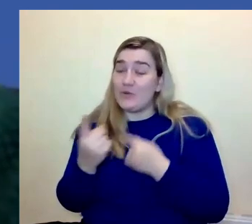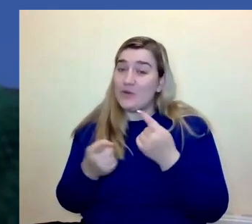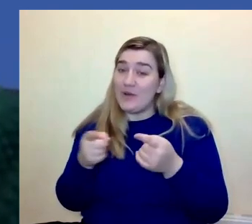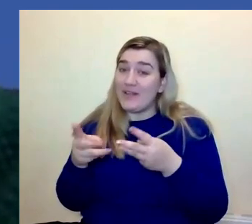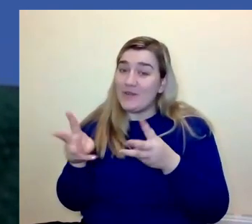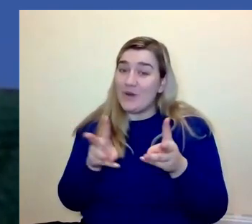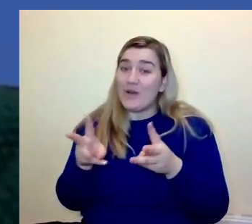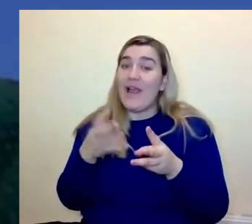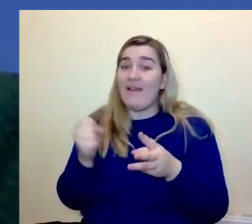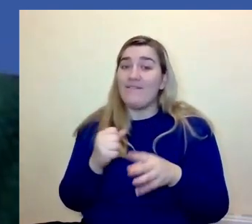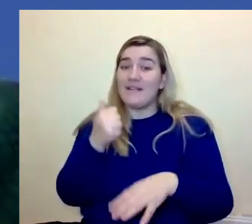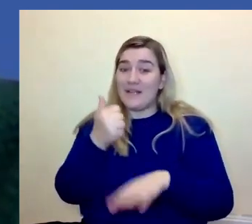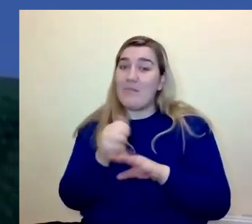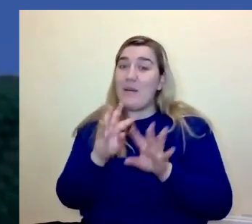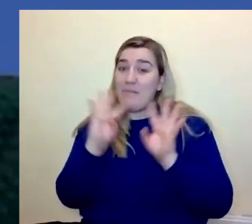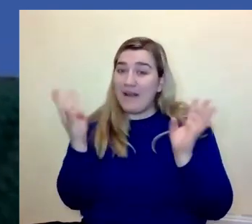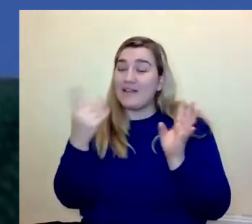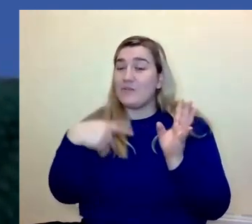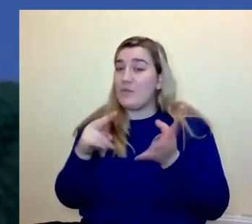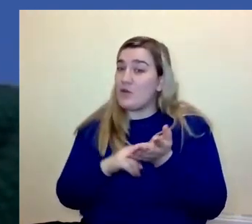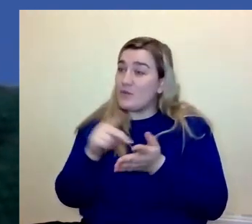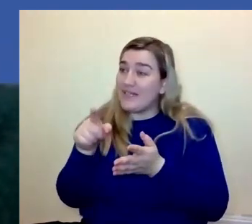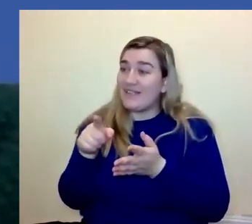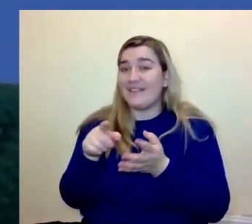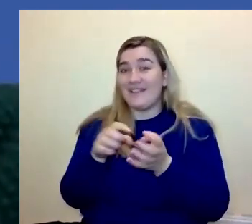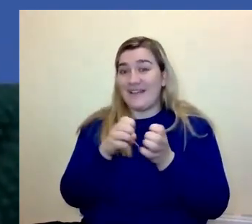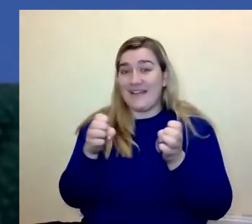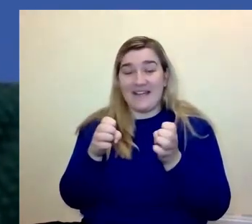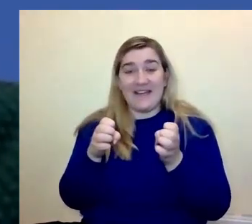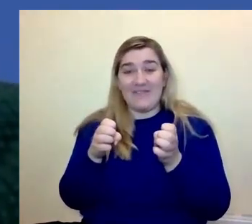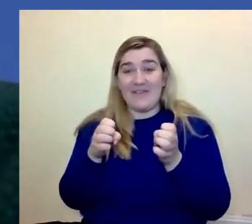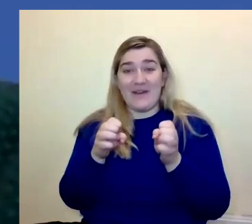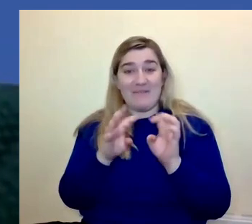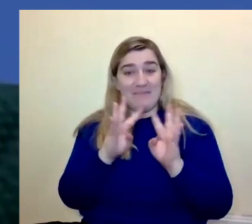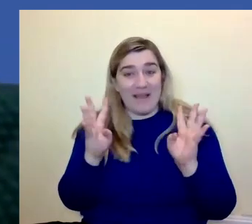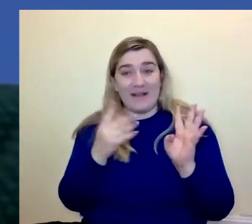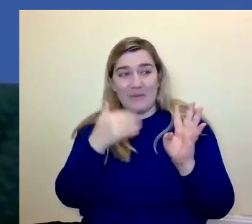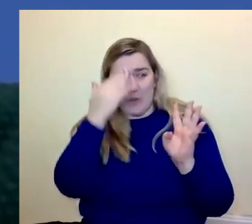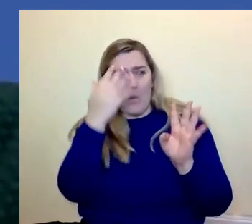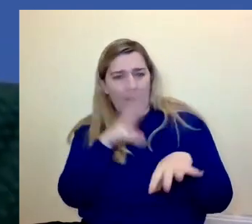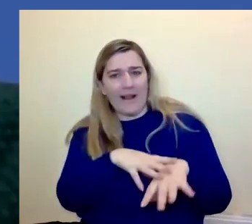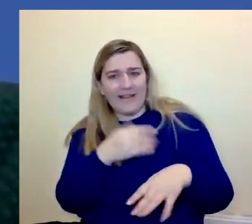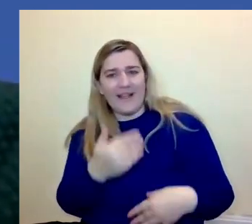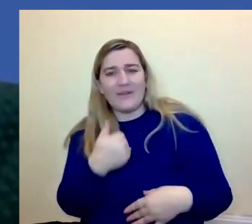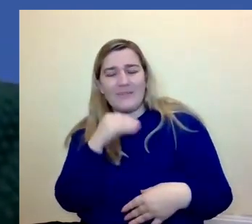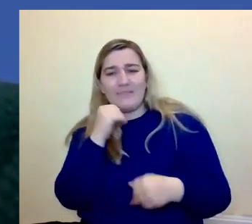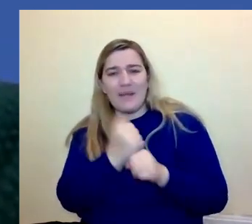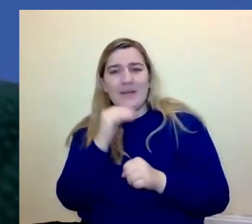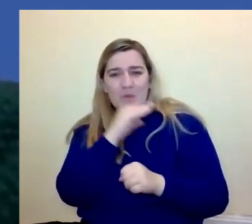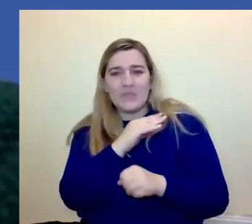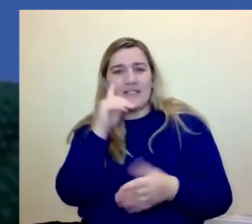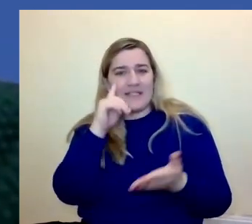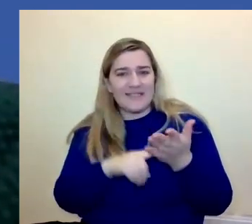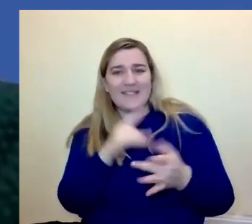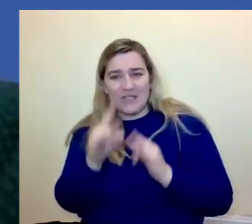our set of paddles, and I think we'll be using them at each of our sessions. We've come to know quite well the importance of decision